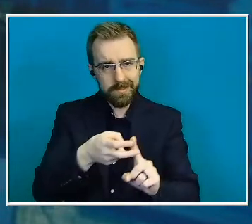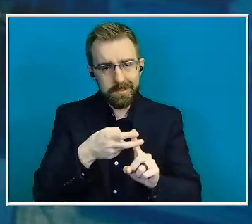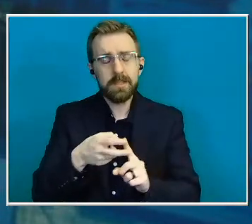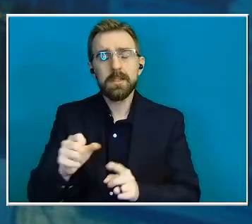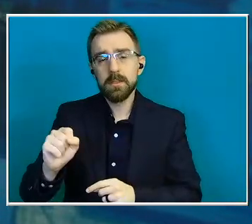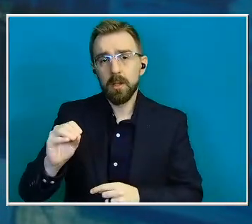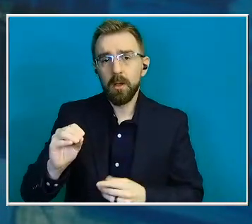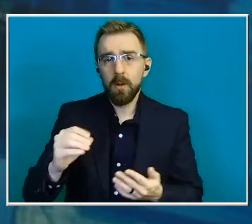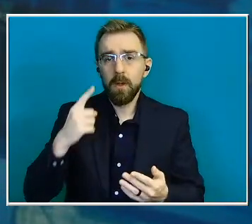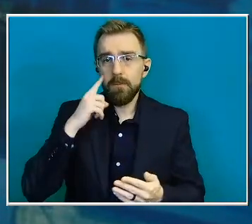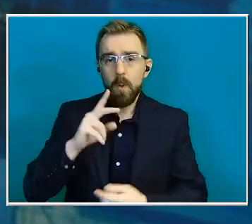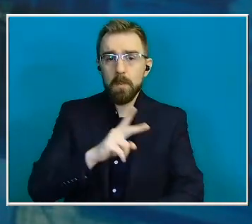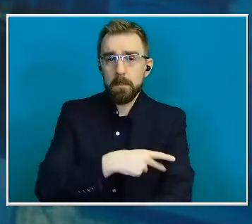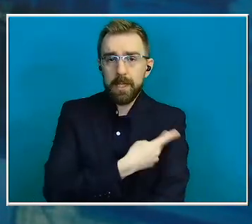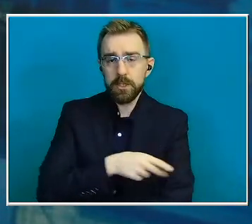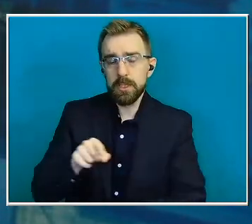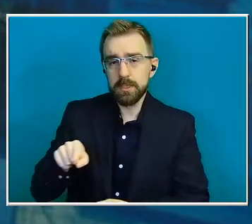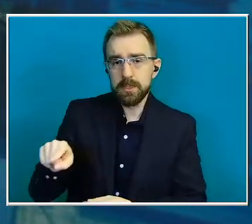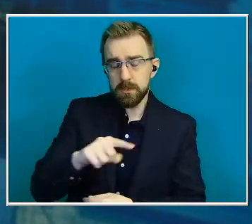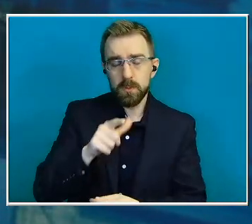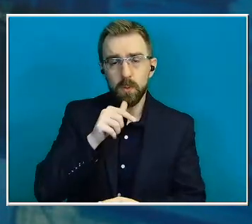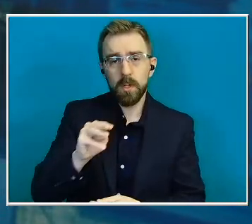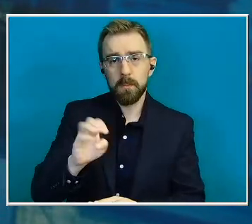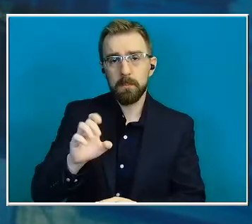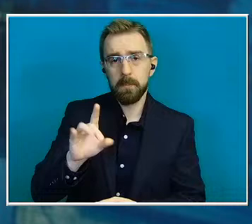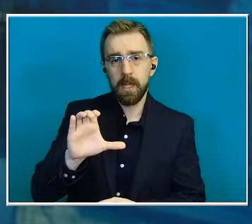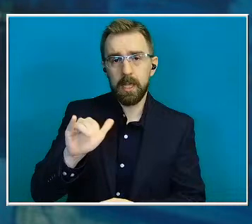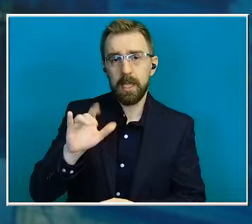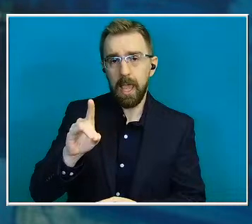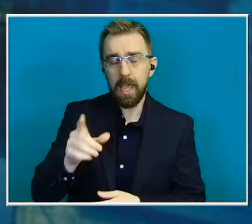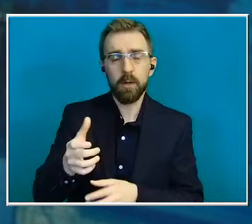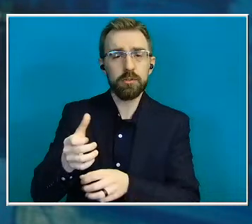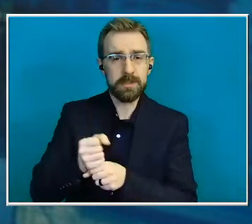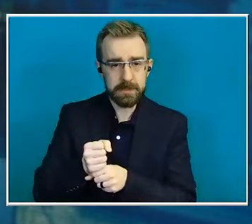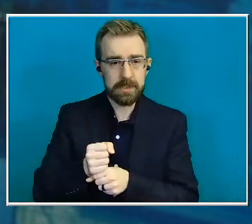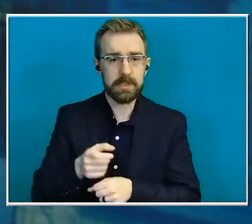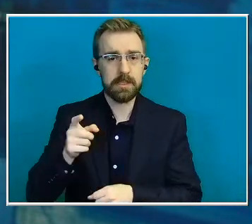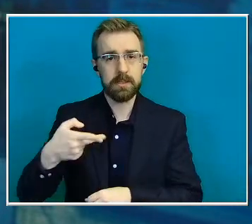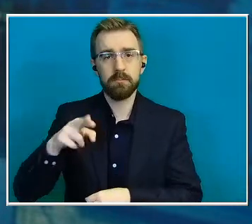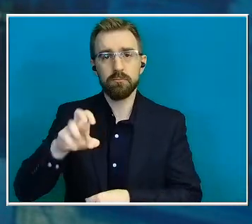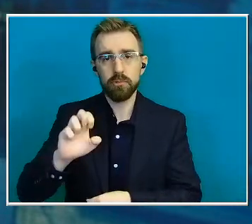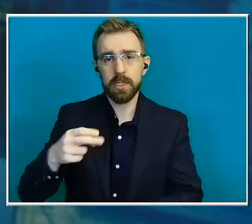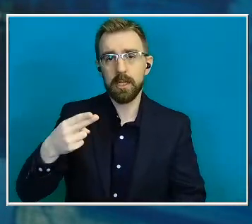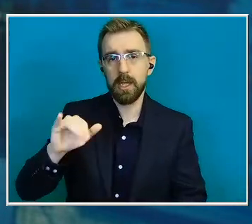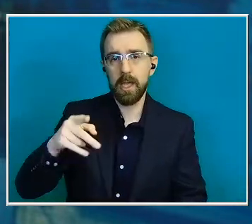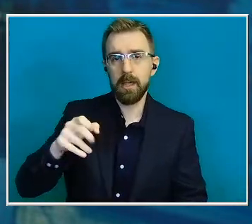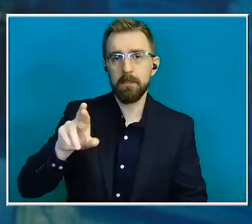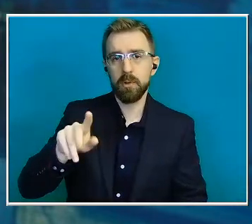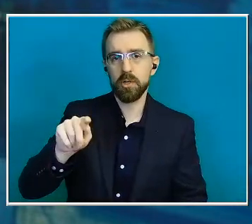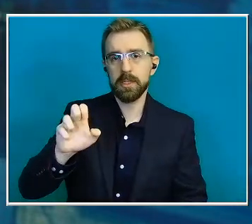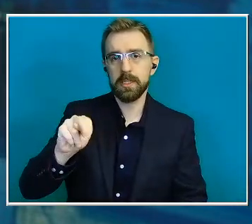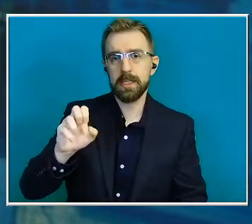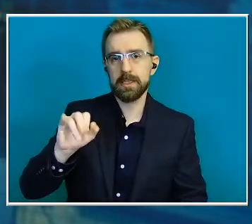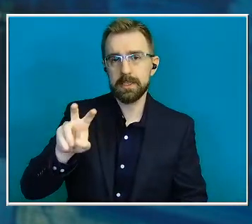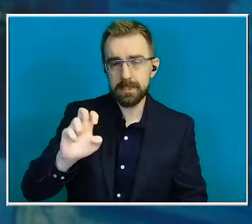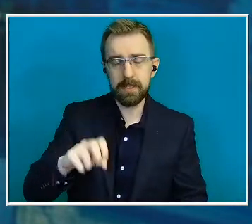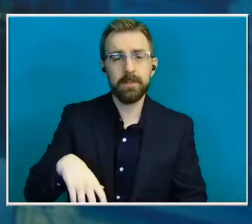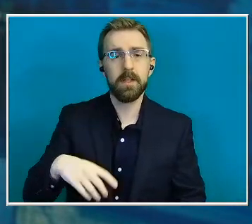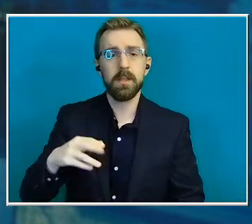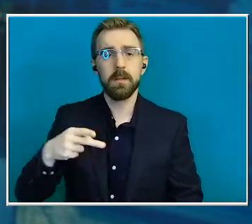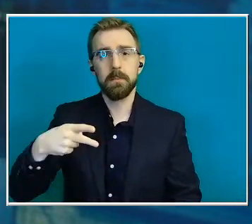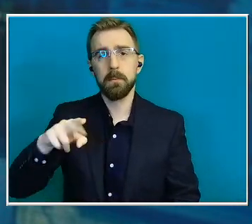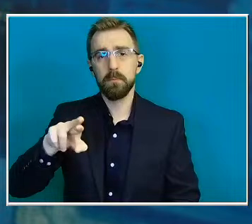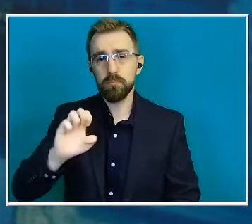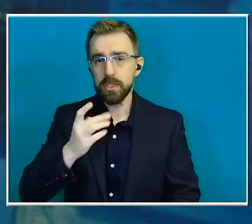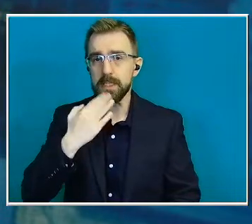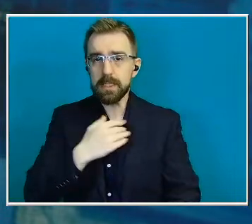patients who are Medicaid recipients, who are pre-hypertensive or hypertensive or pre-diabetic or diabetic,